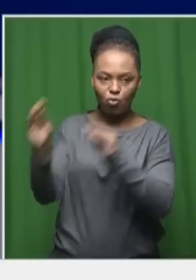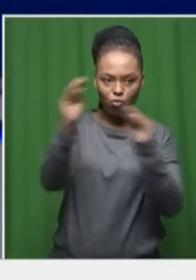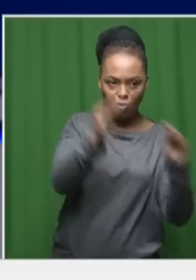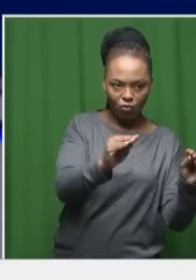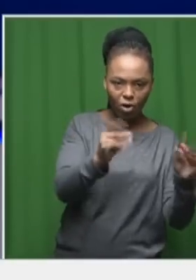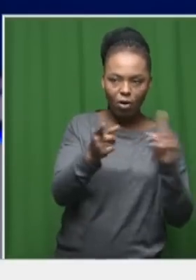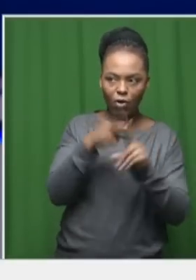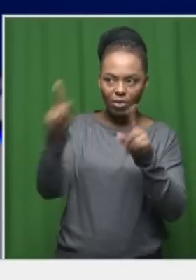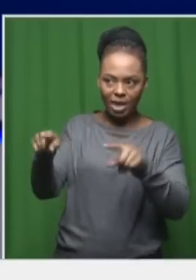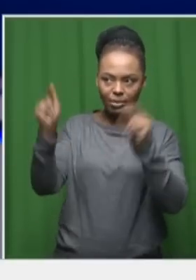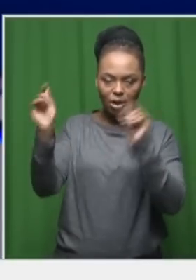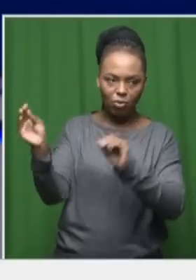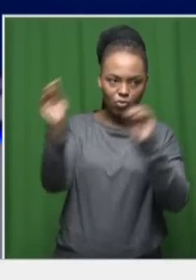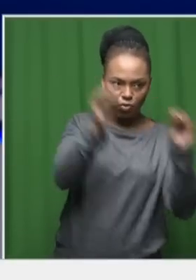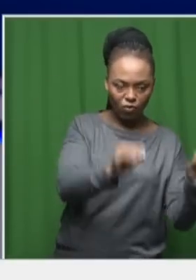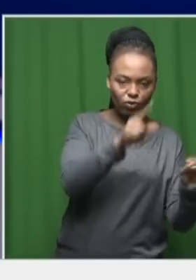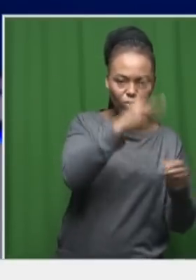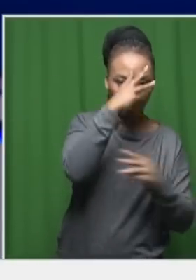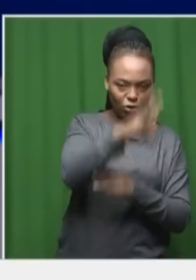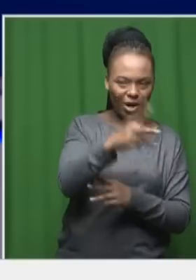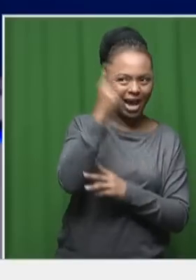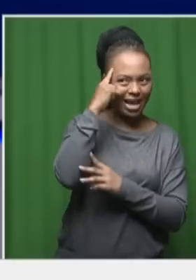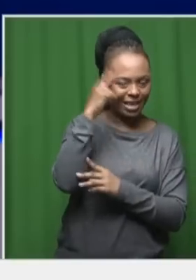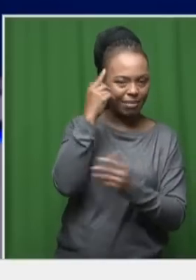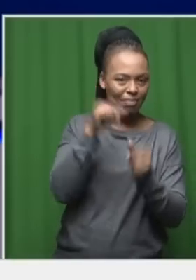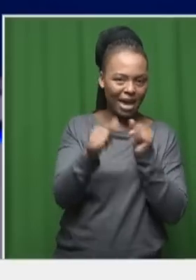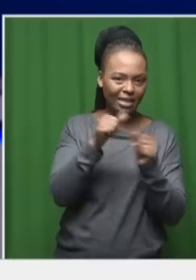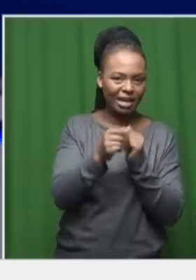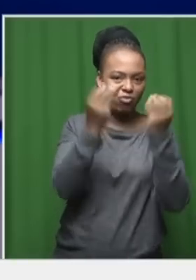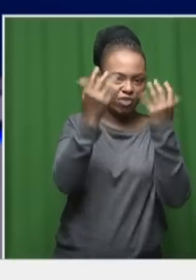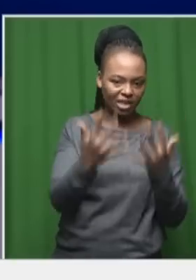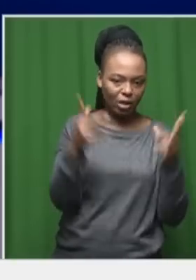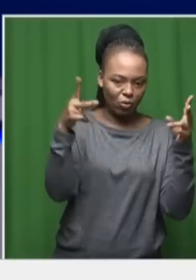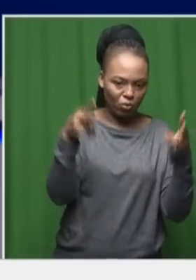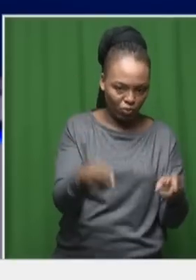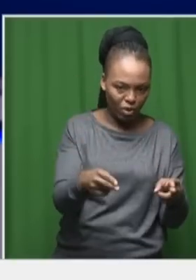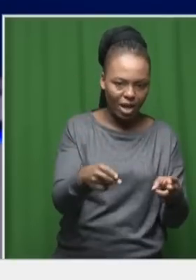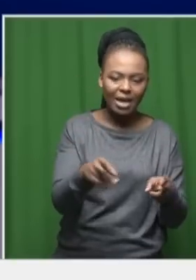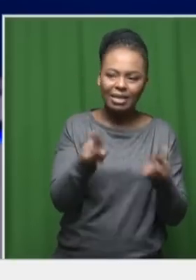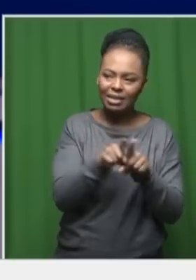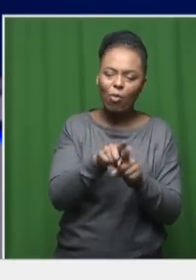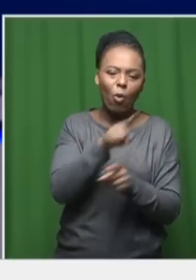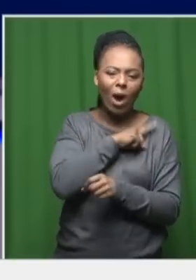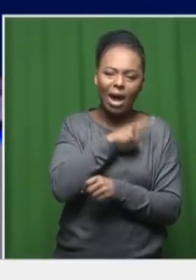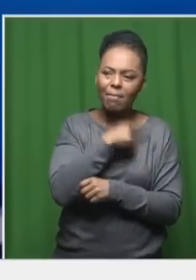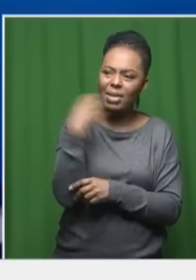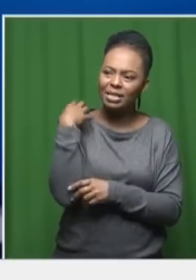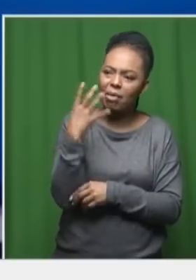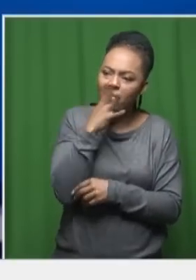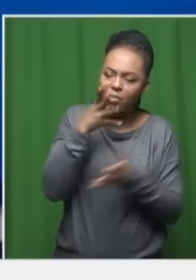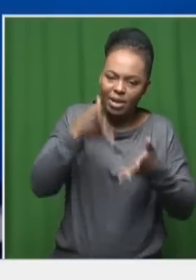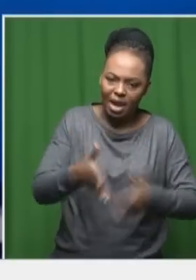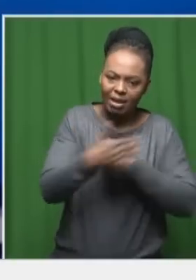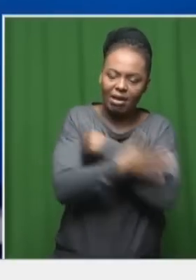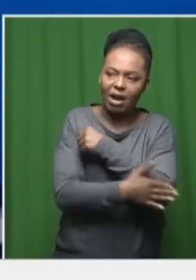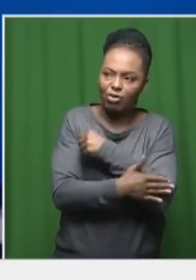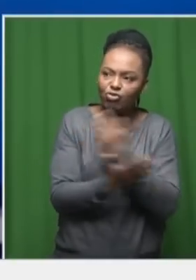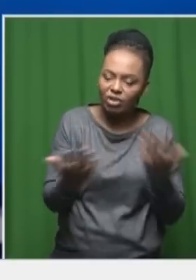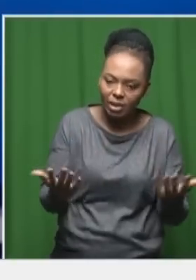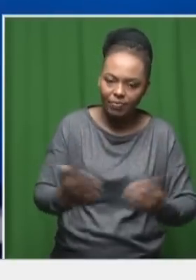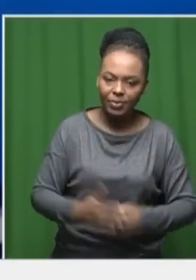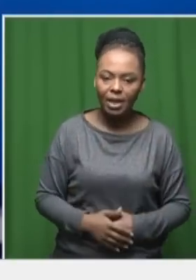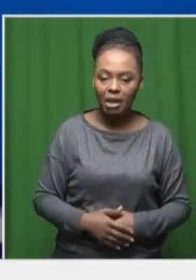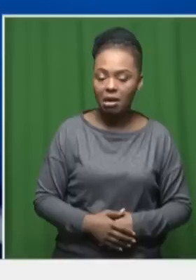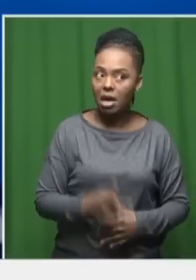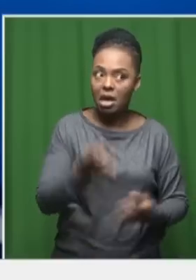I think we'll start seeing costs actually come down. Then we can get to the next thing, which is, why do we have so many ministers in this country? Well, we were told that there would be